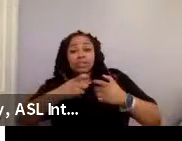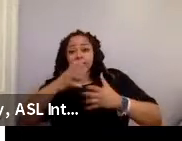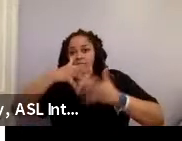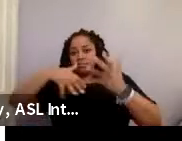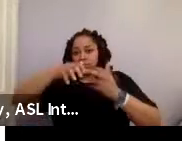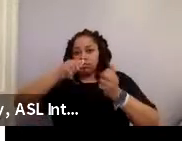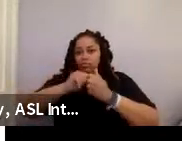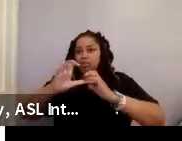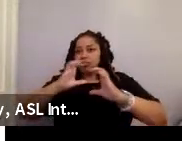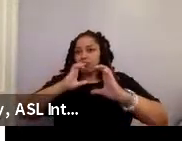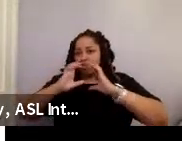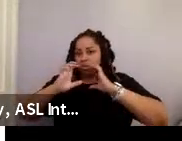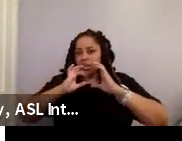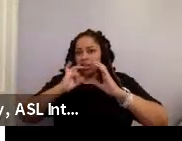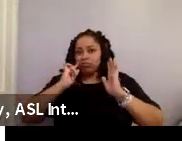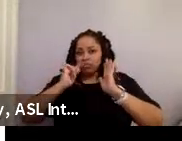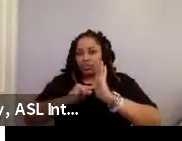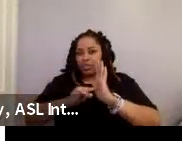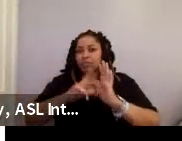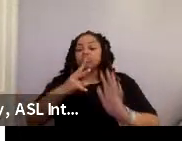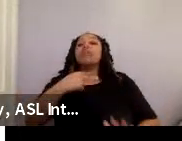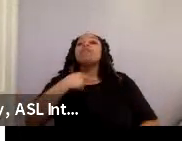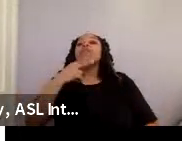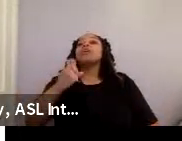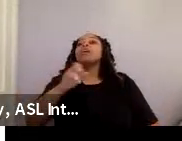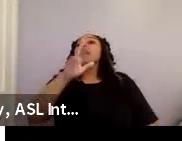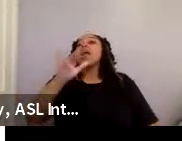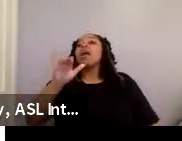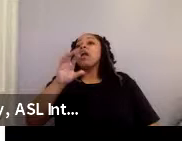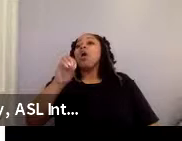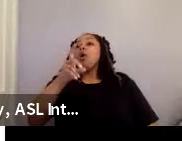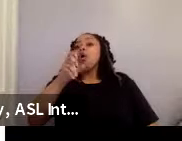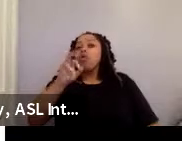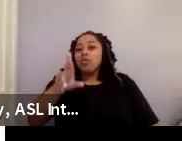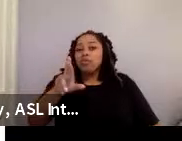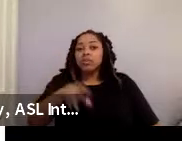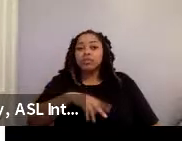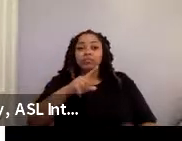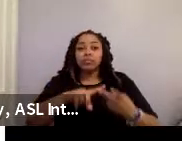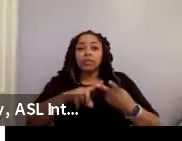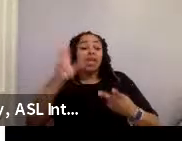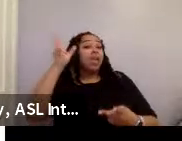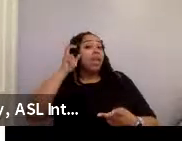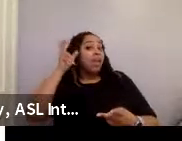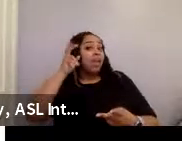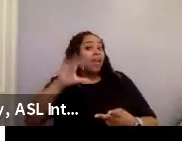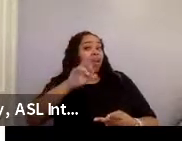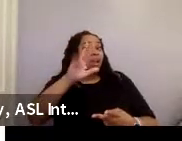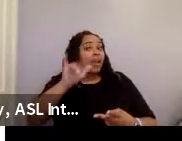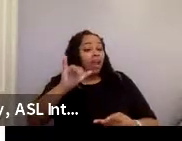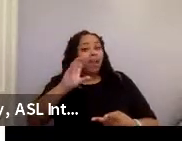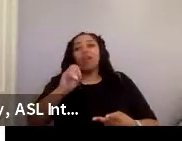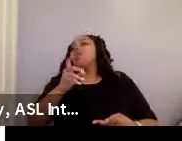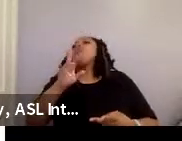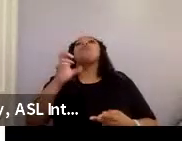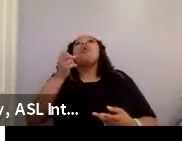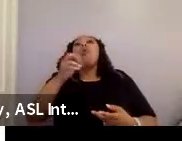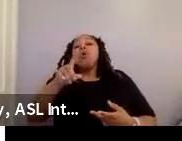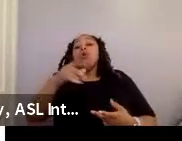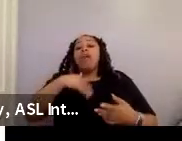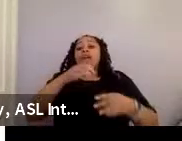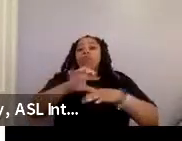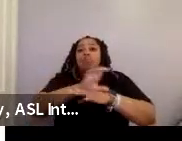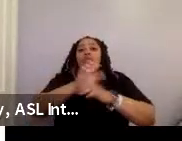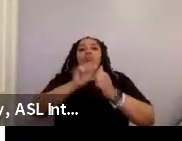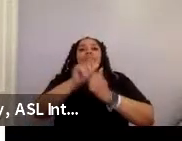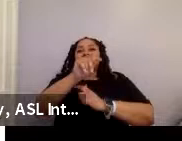communications. Examples include voice carryover, hearing carryover, and you may have a computer with